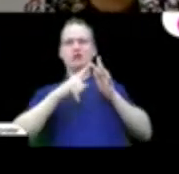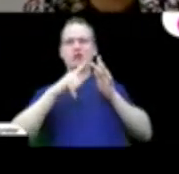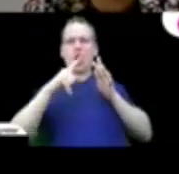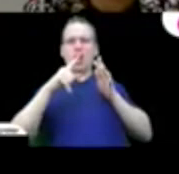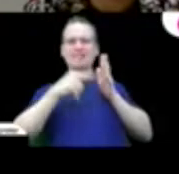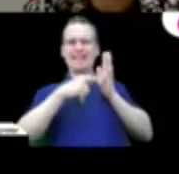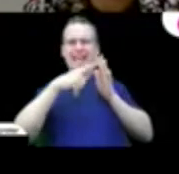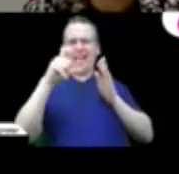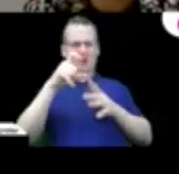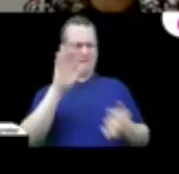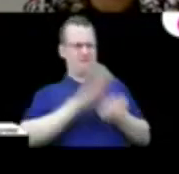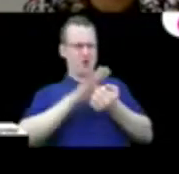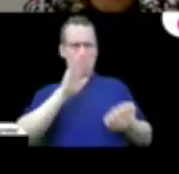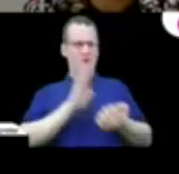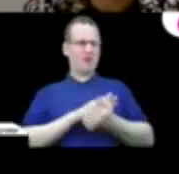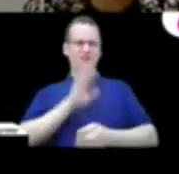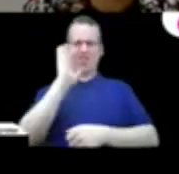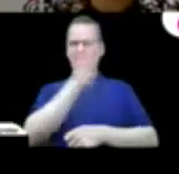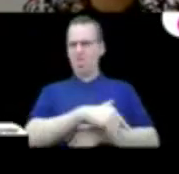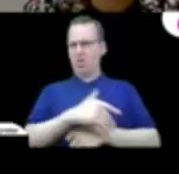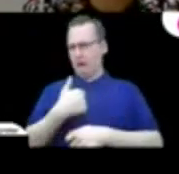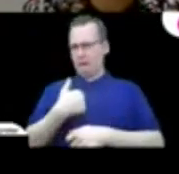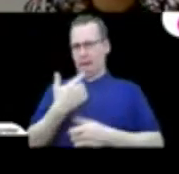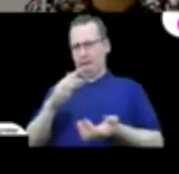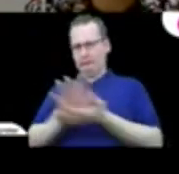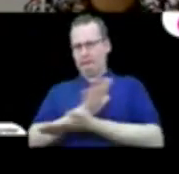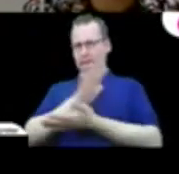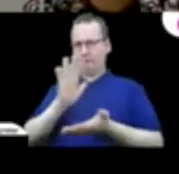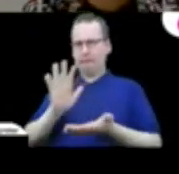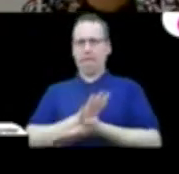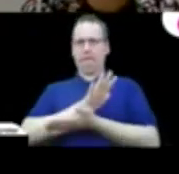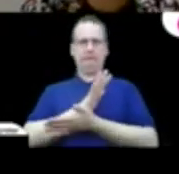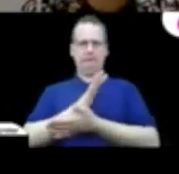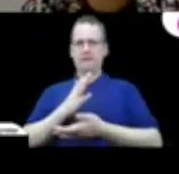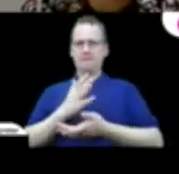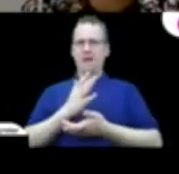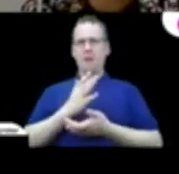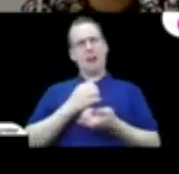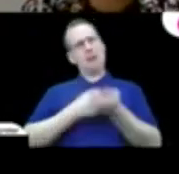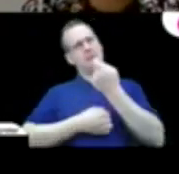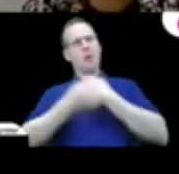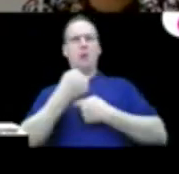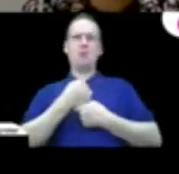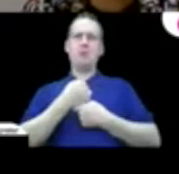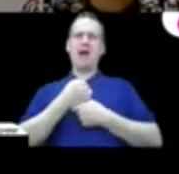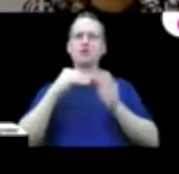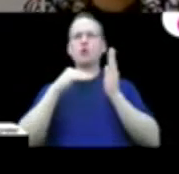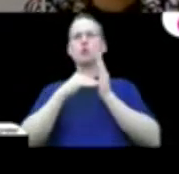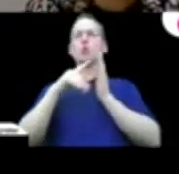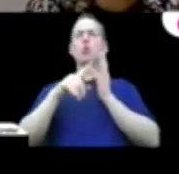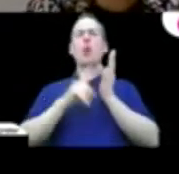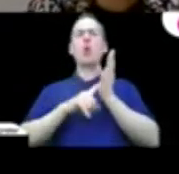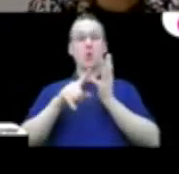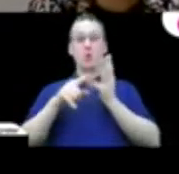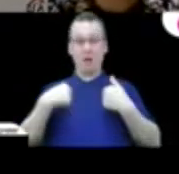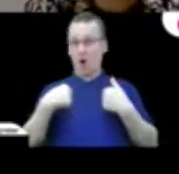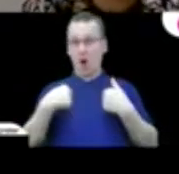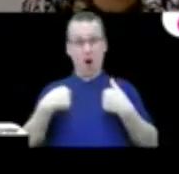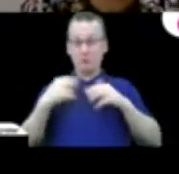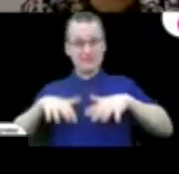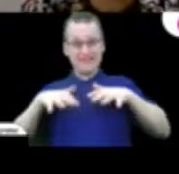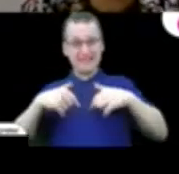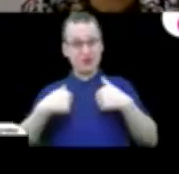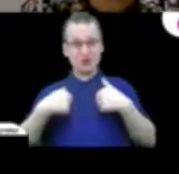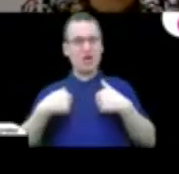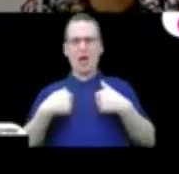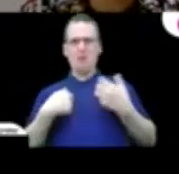fools. So I'm just going to make the most of this. I'm going to pass myself off as a Zulu, even though I'm not, and I'm just going to make